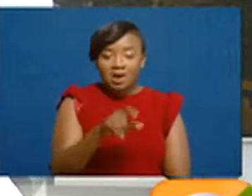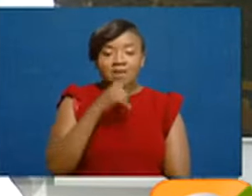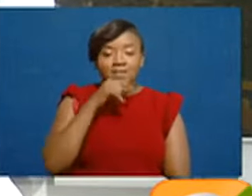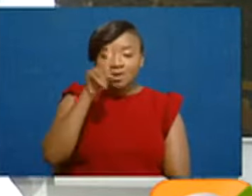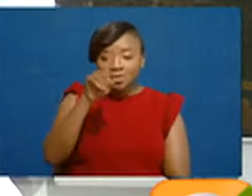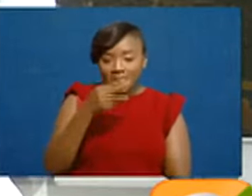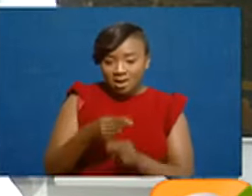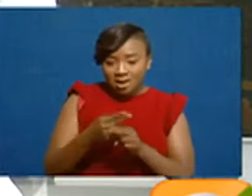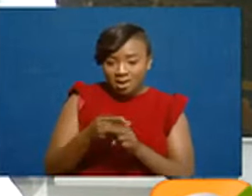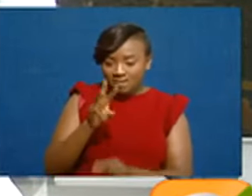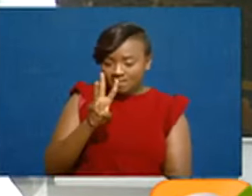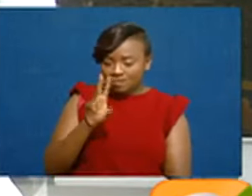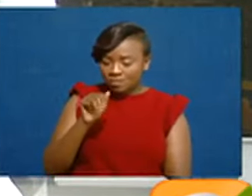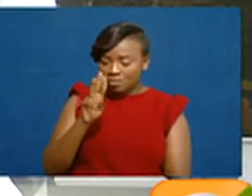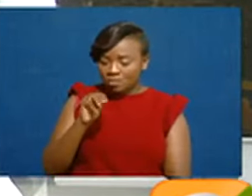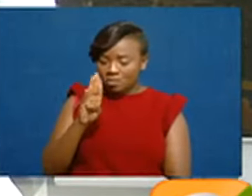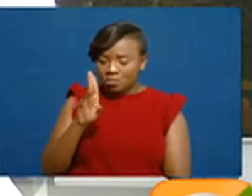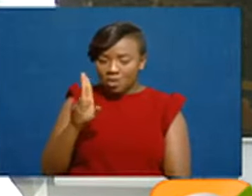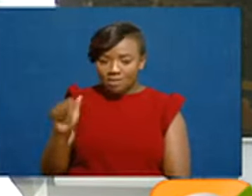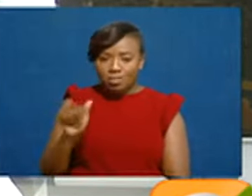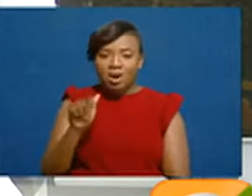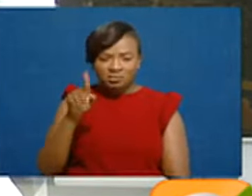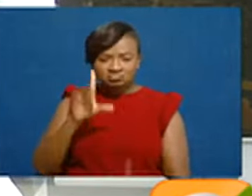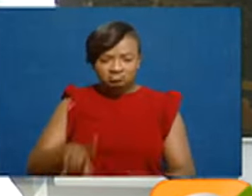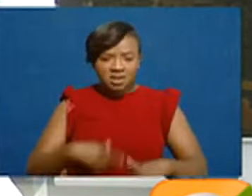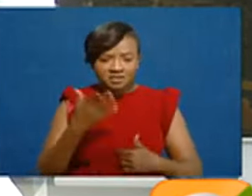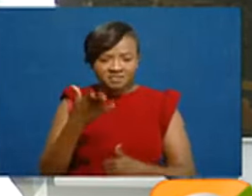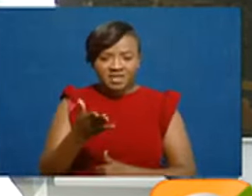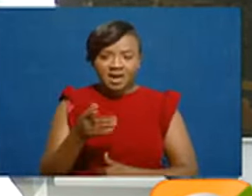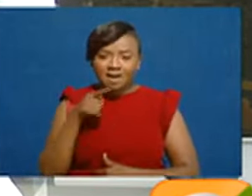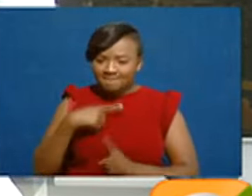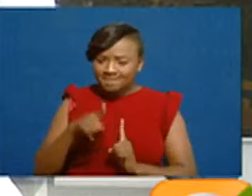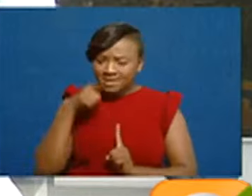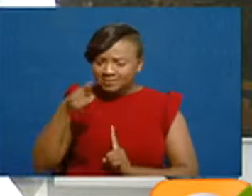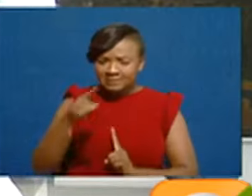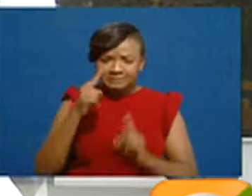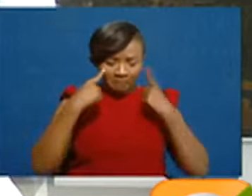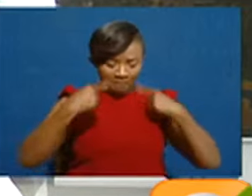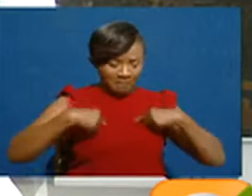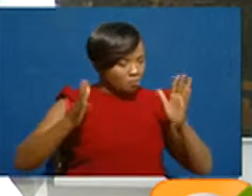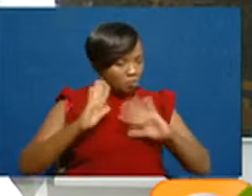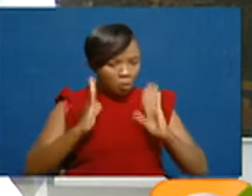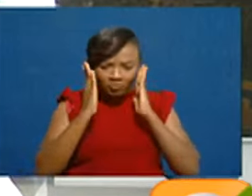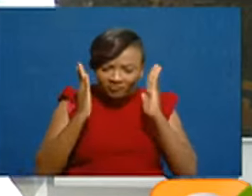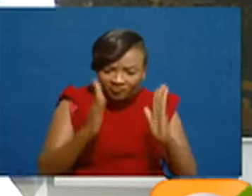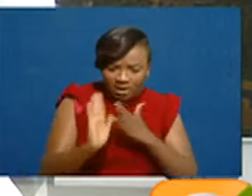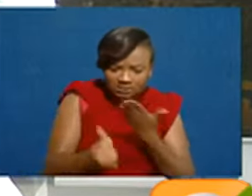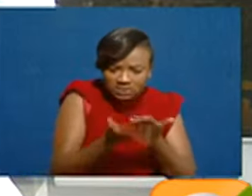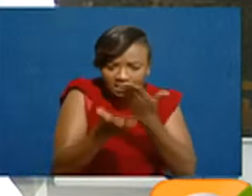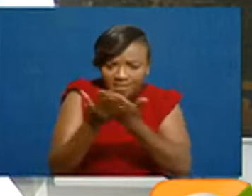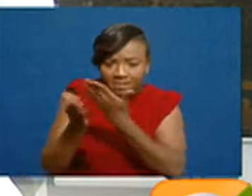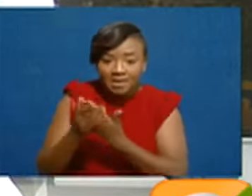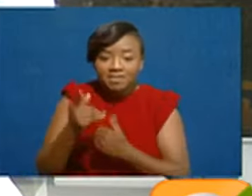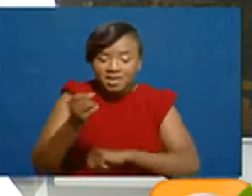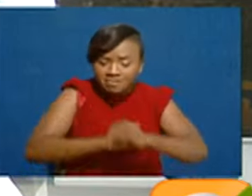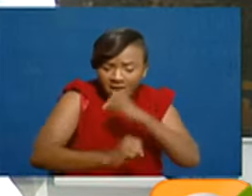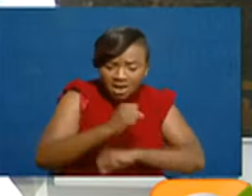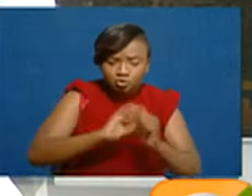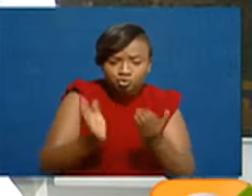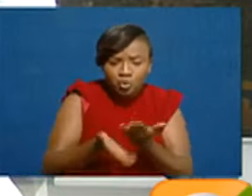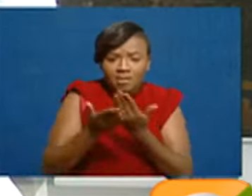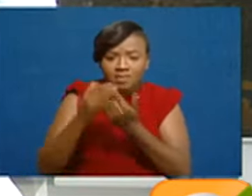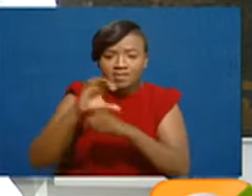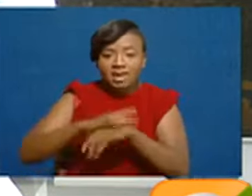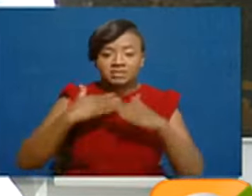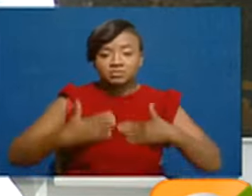a regular citizen, is standing out for his selfless spirit of service despite operating without safety gear